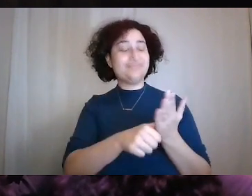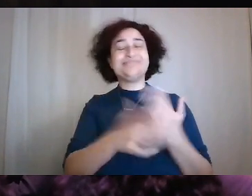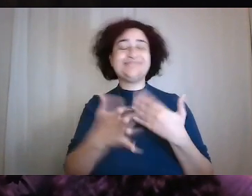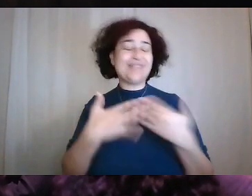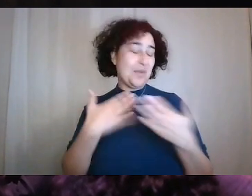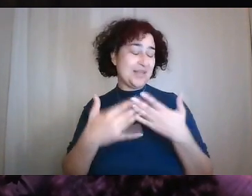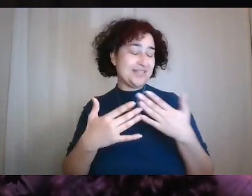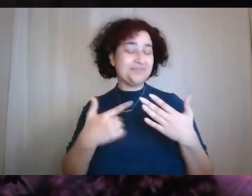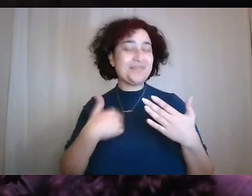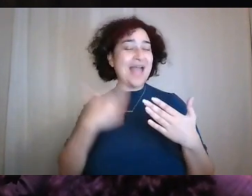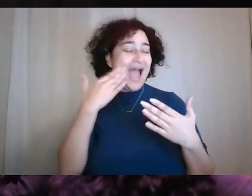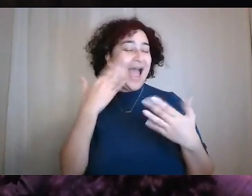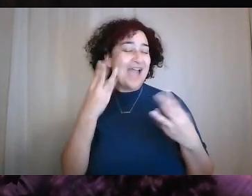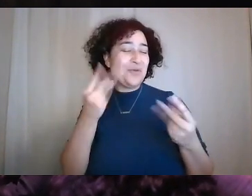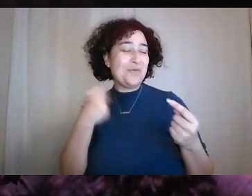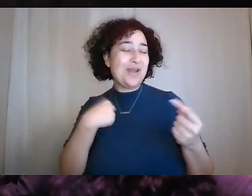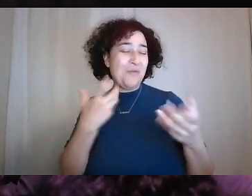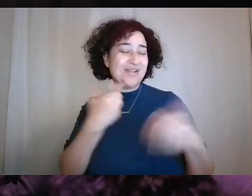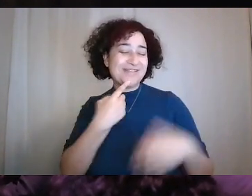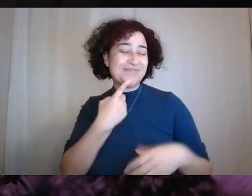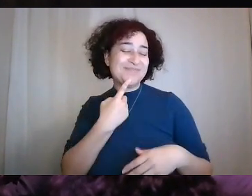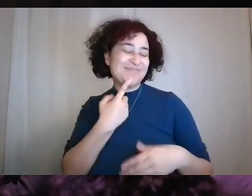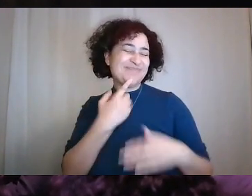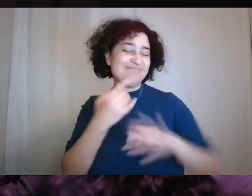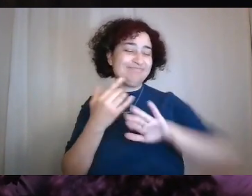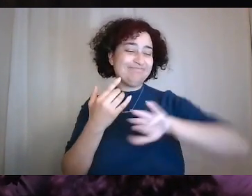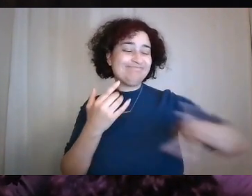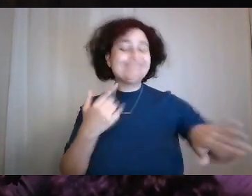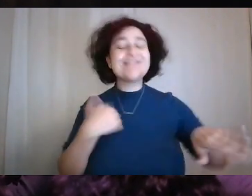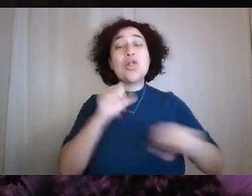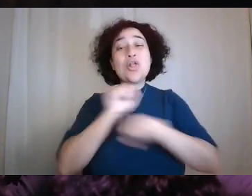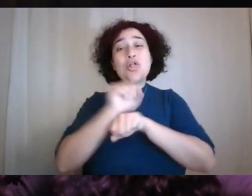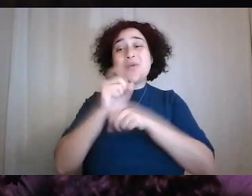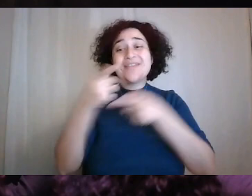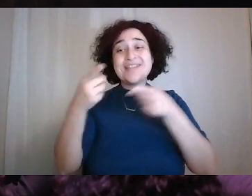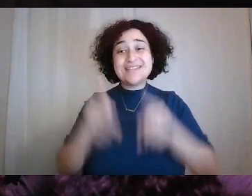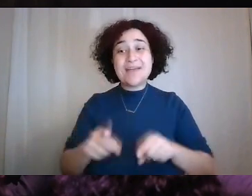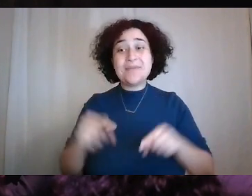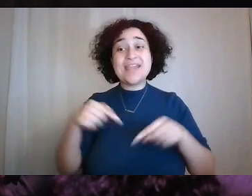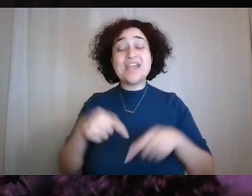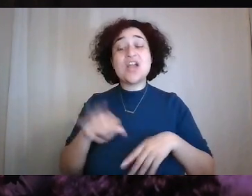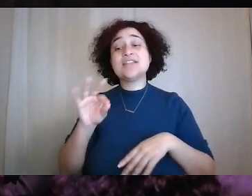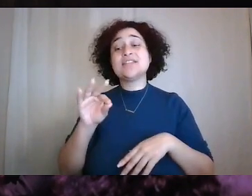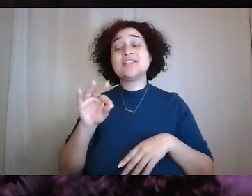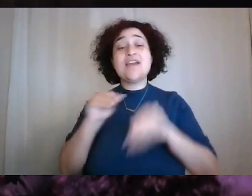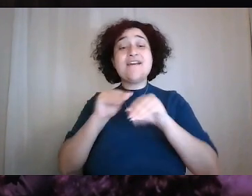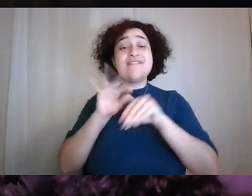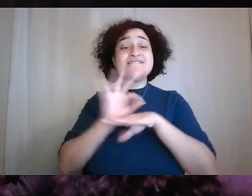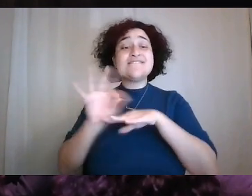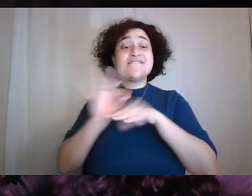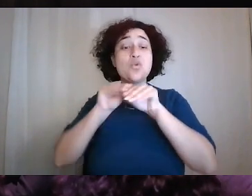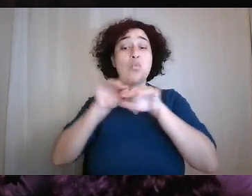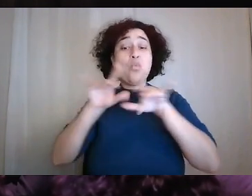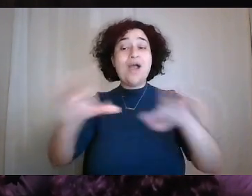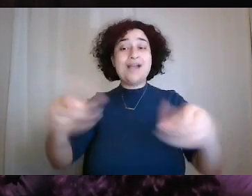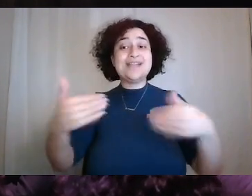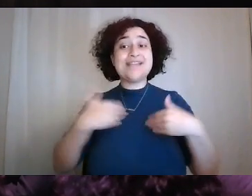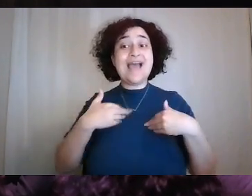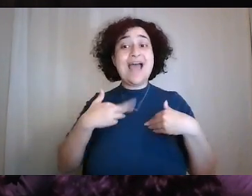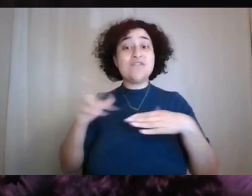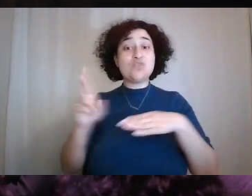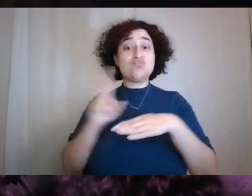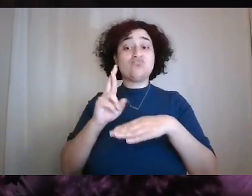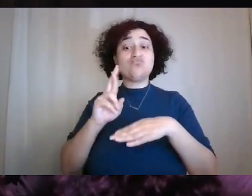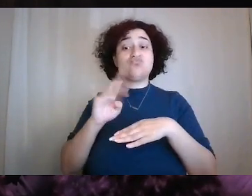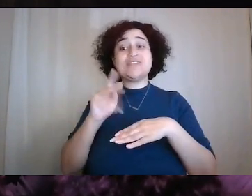So the work that's happening here, it's field-wide. It is having resonance here at the college, in classes, in